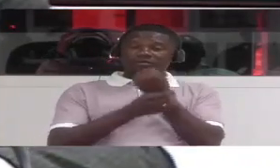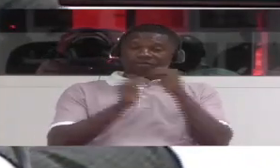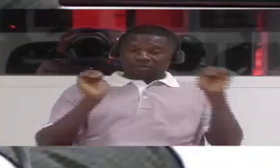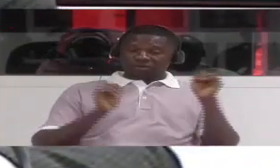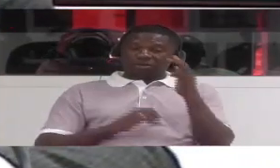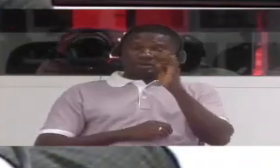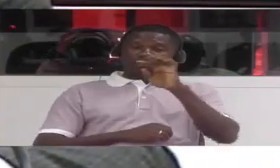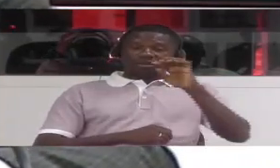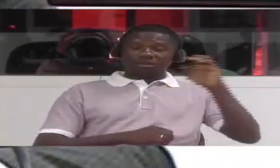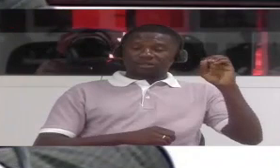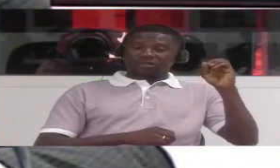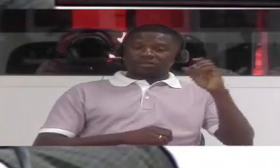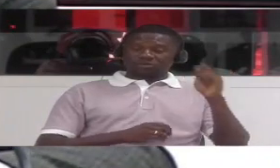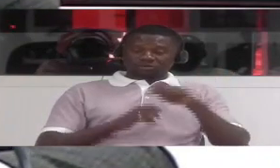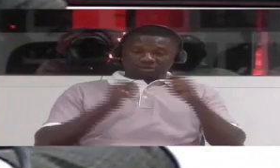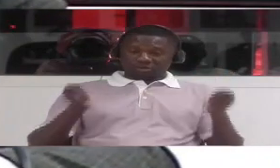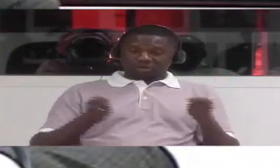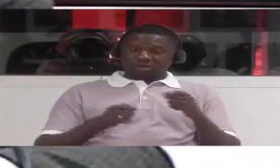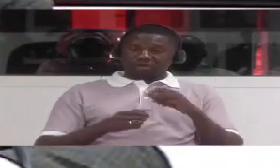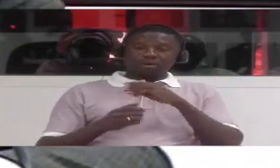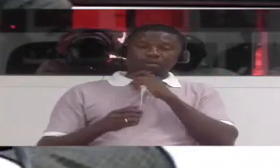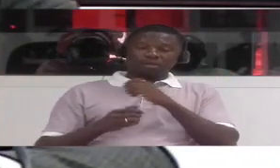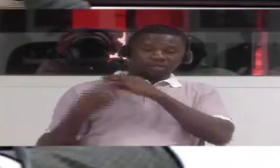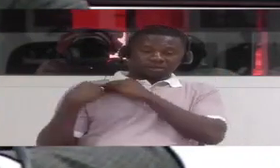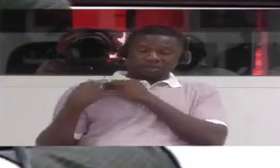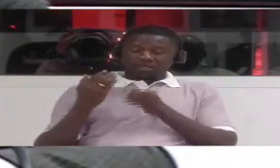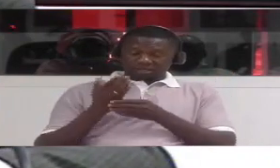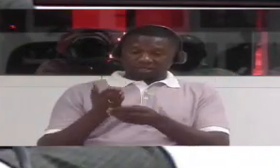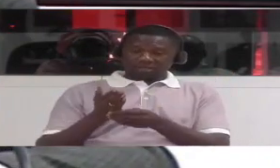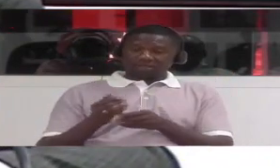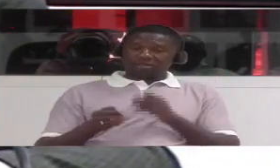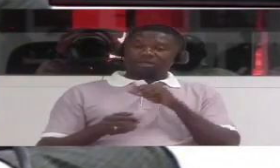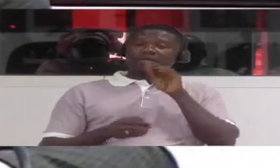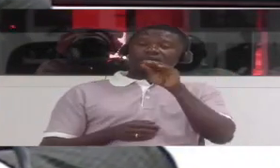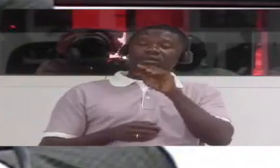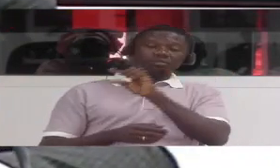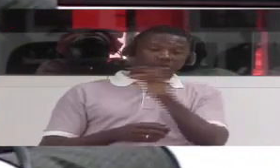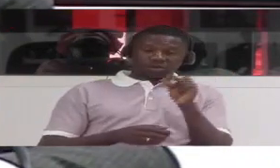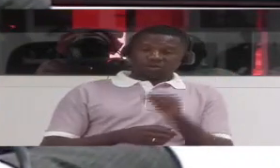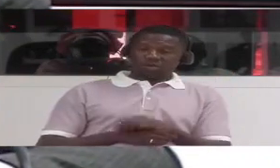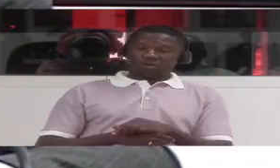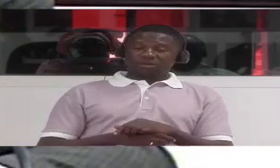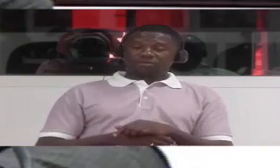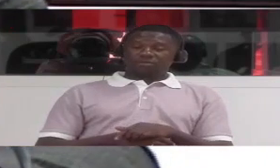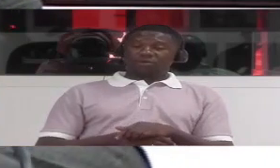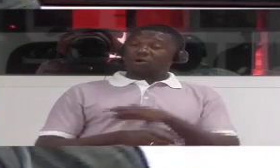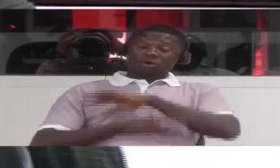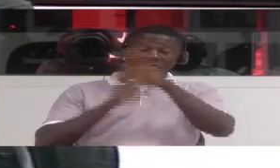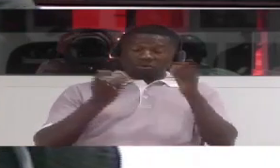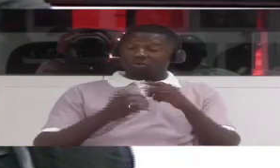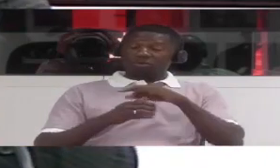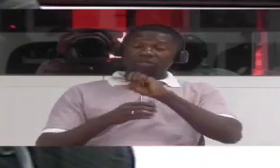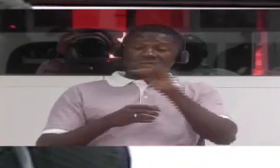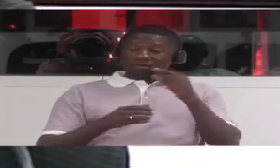was a press release that anybody whose name was mentioned, it was published in the Observer and other papers, that anybody who's mentioned in that list should report themselves to the